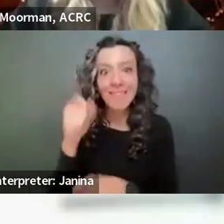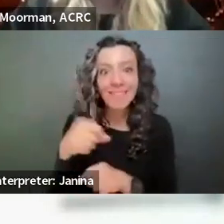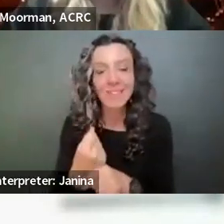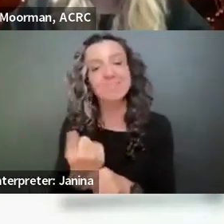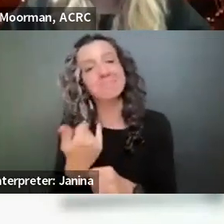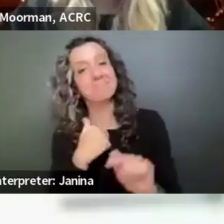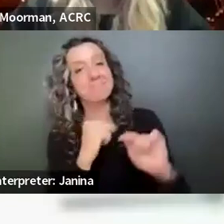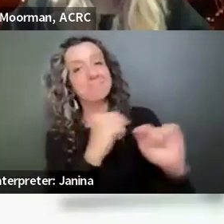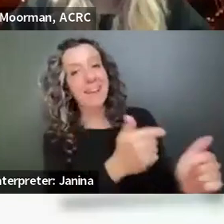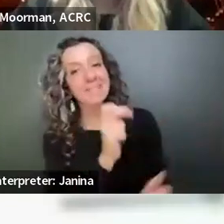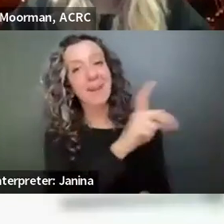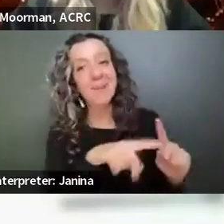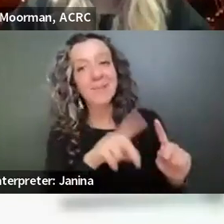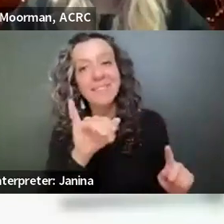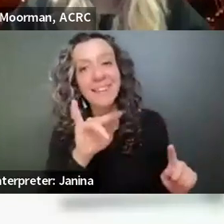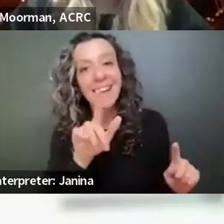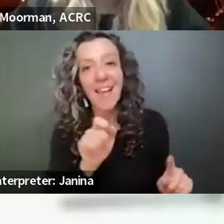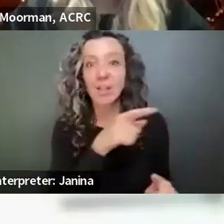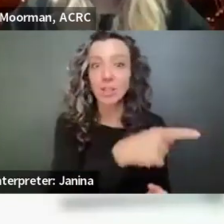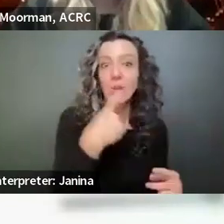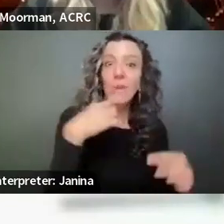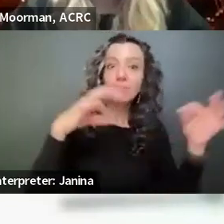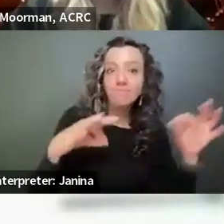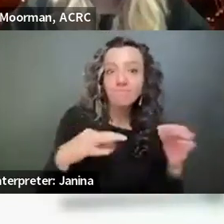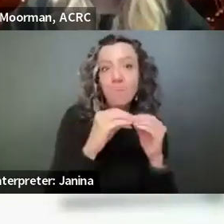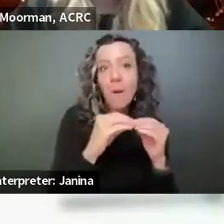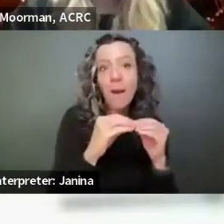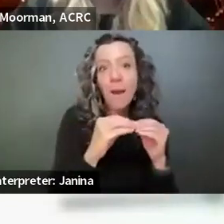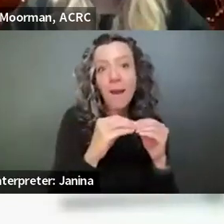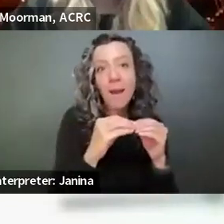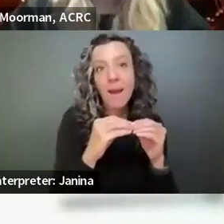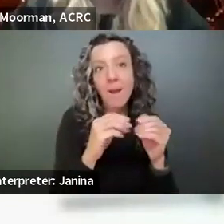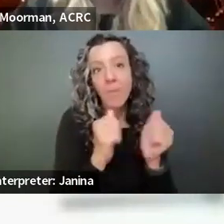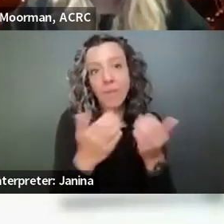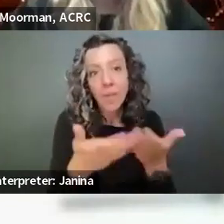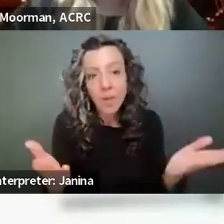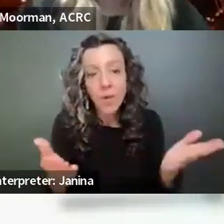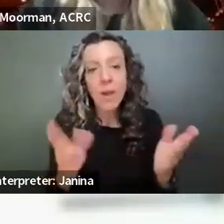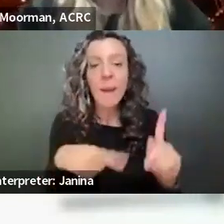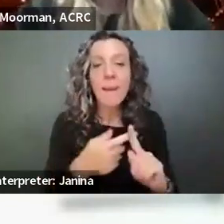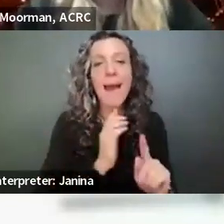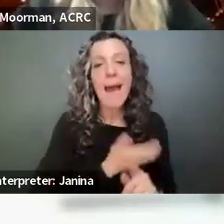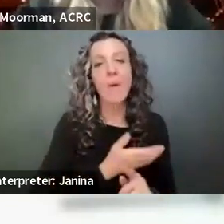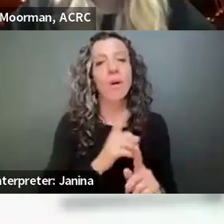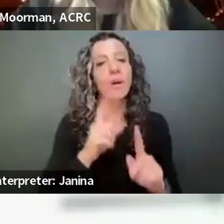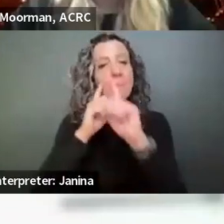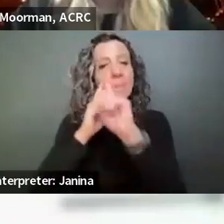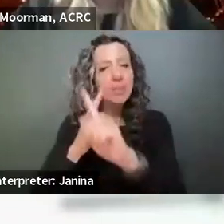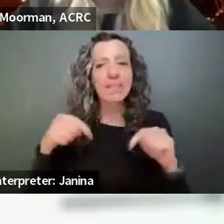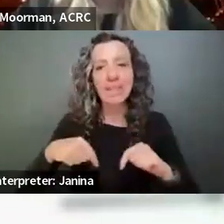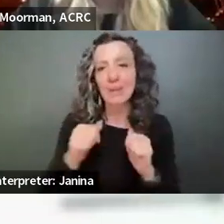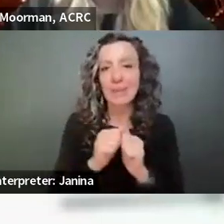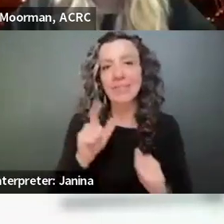over to Danielle, who will share with you our LendingWorks mission.